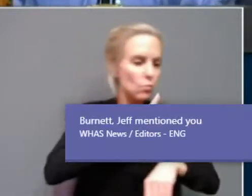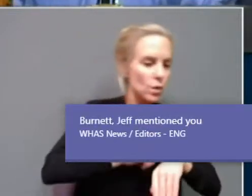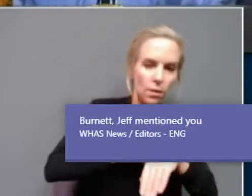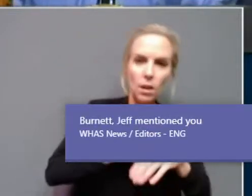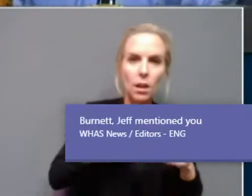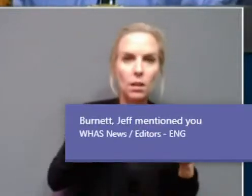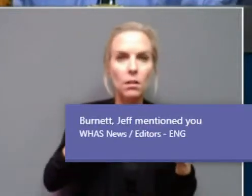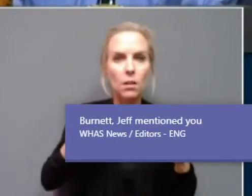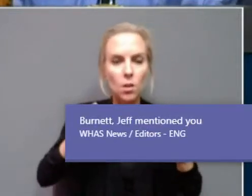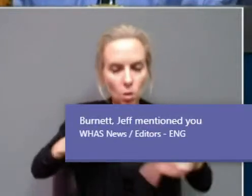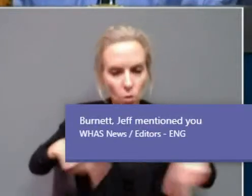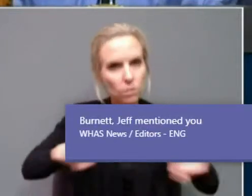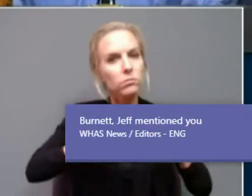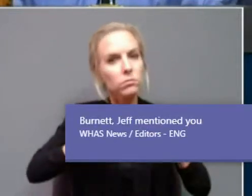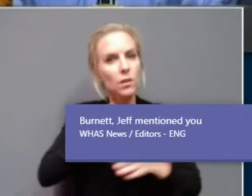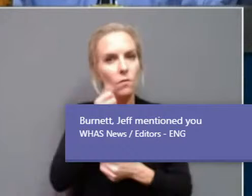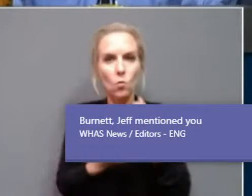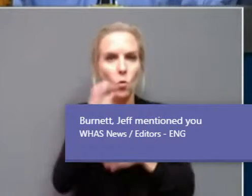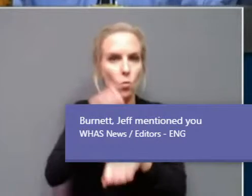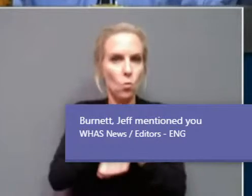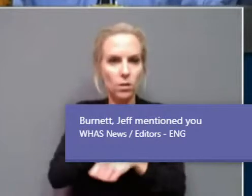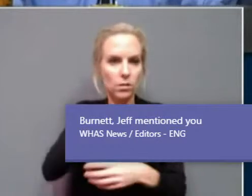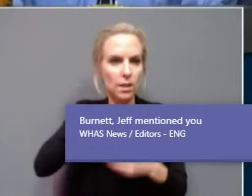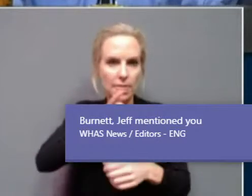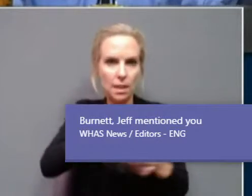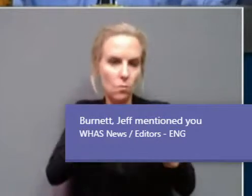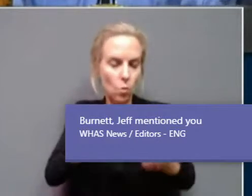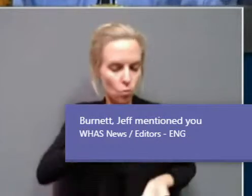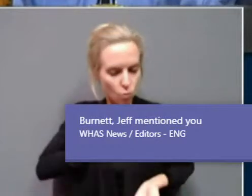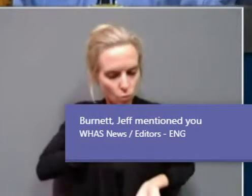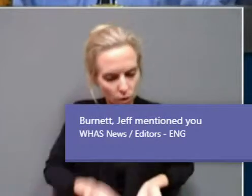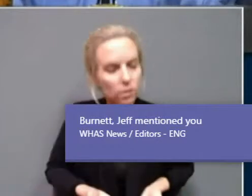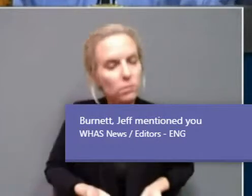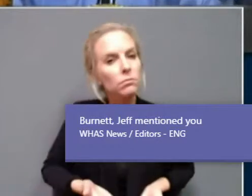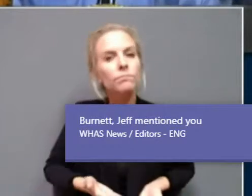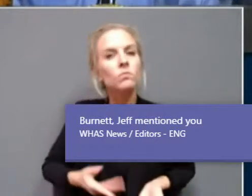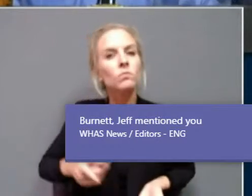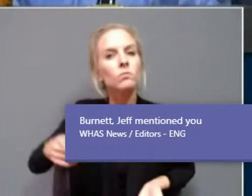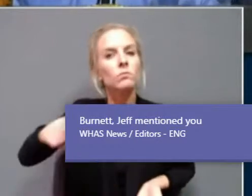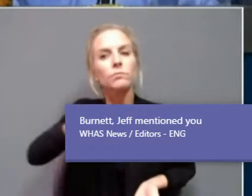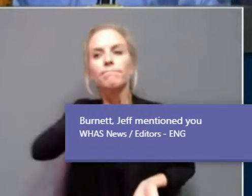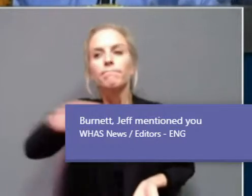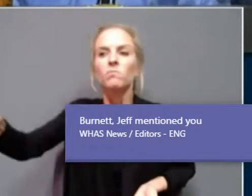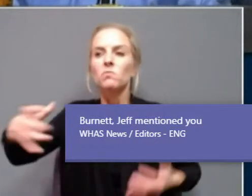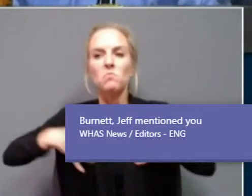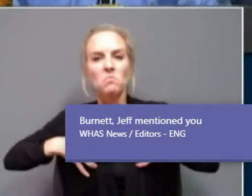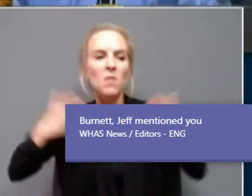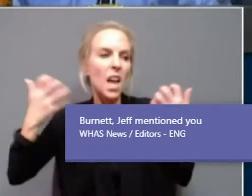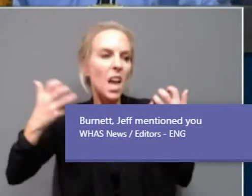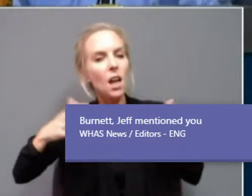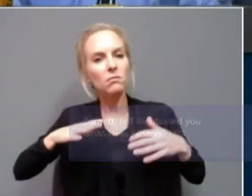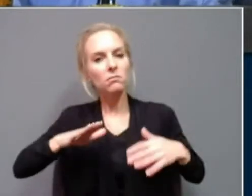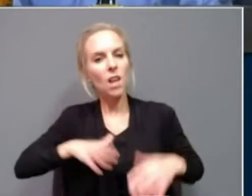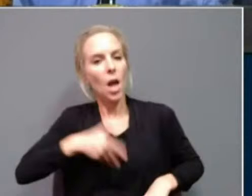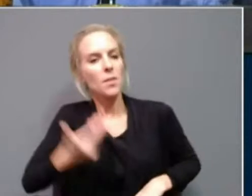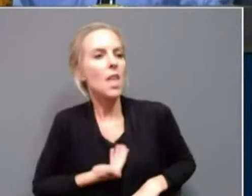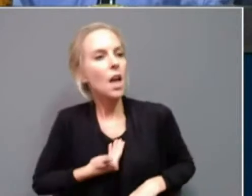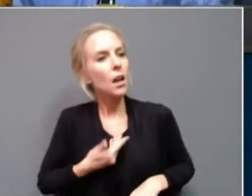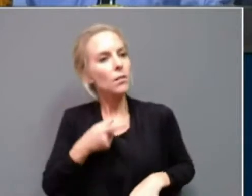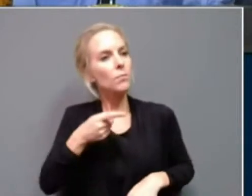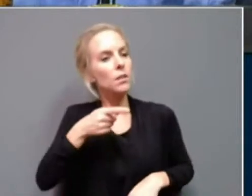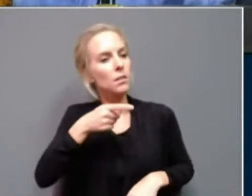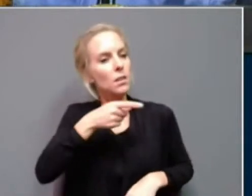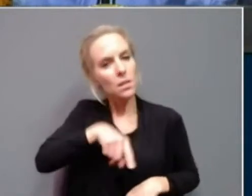working in that building. We're willing for people to be mad and upset at them because they were doing the right